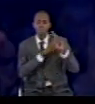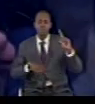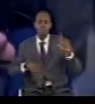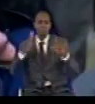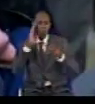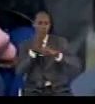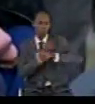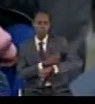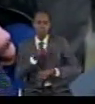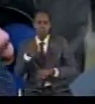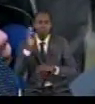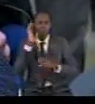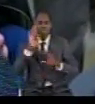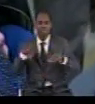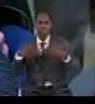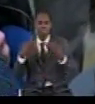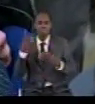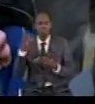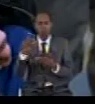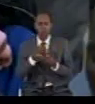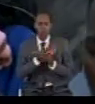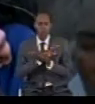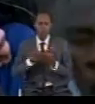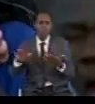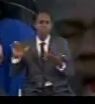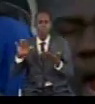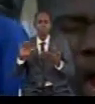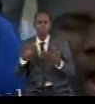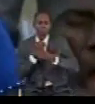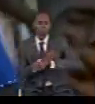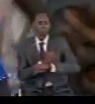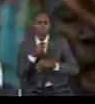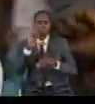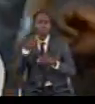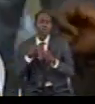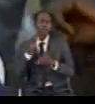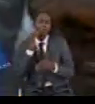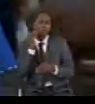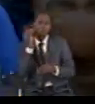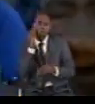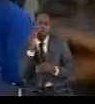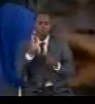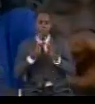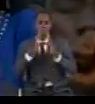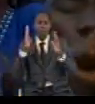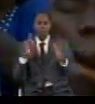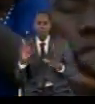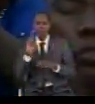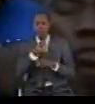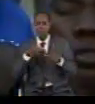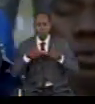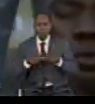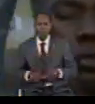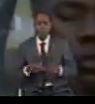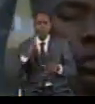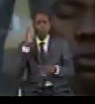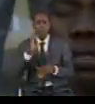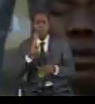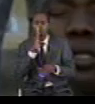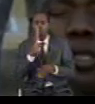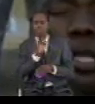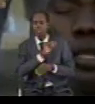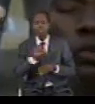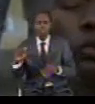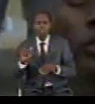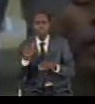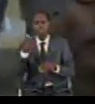grant you divine immunity your home your house your habitation where you dwell will be a goshen on the earth